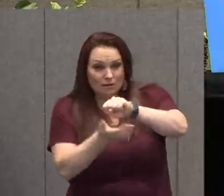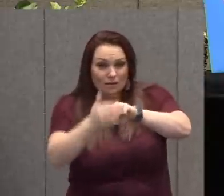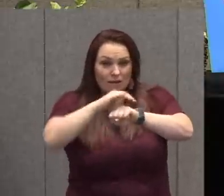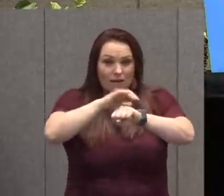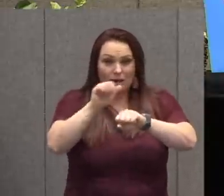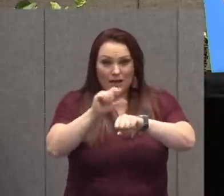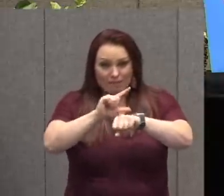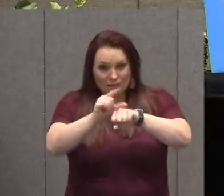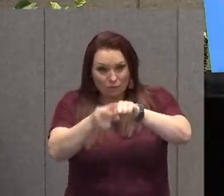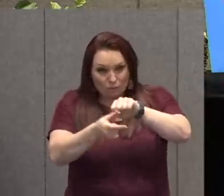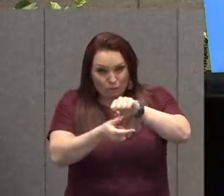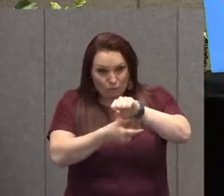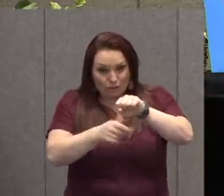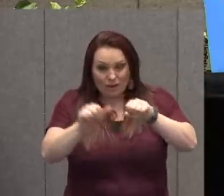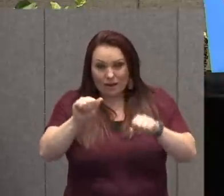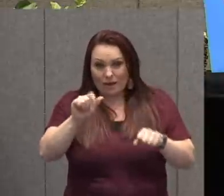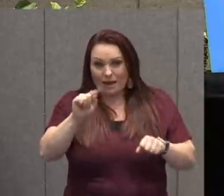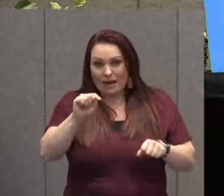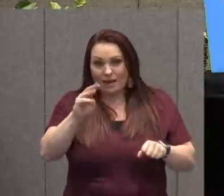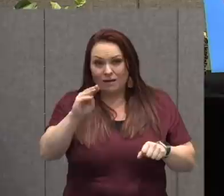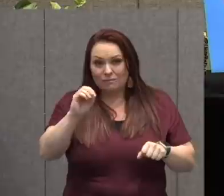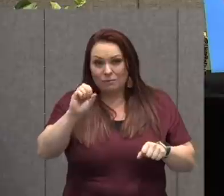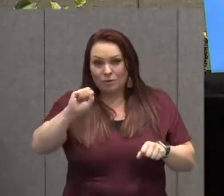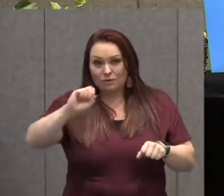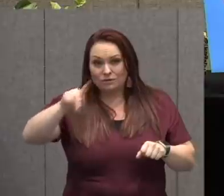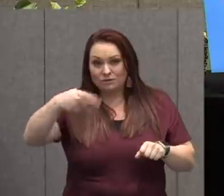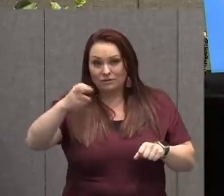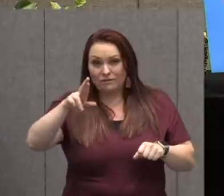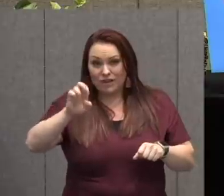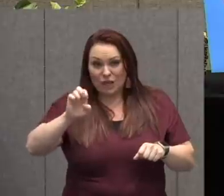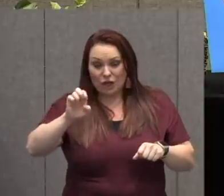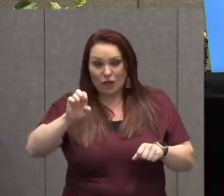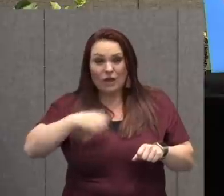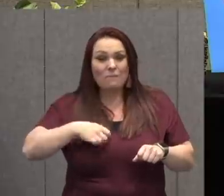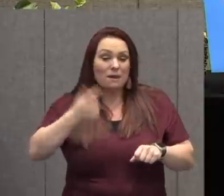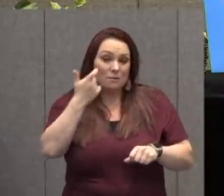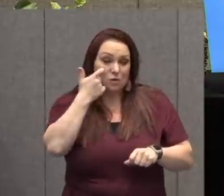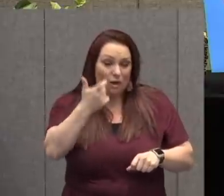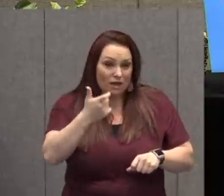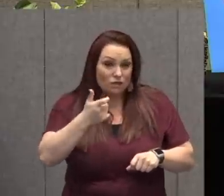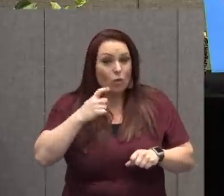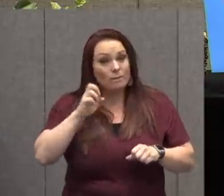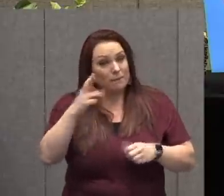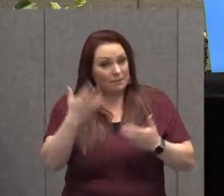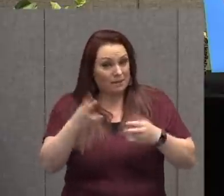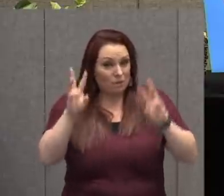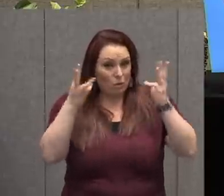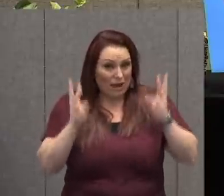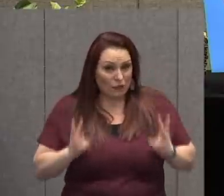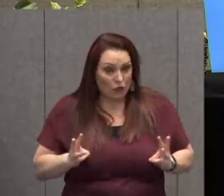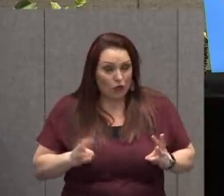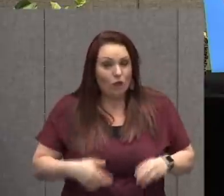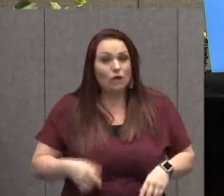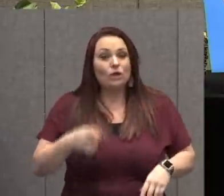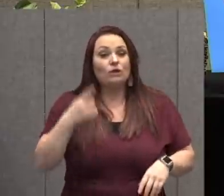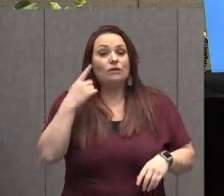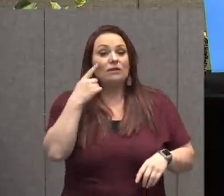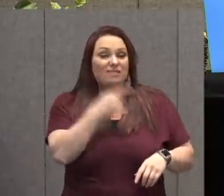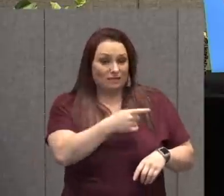the weatherman or weatherwoman on TV, and they tell you what the weather is going to be like today. They're a